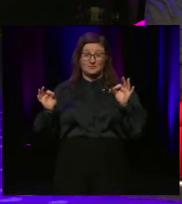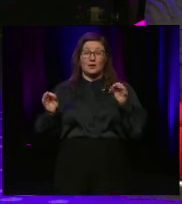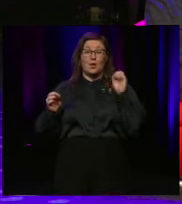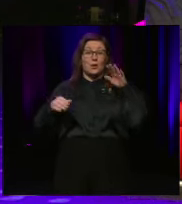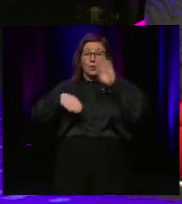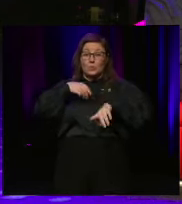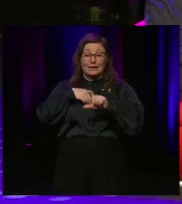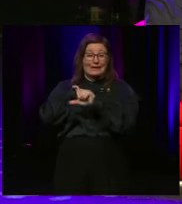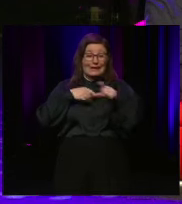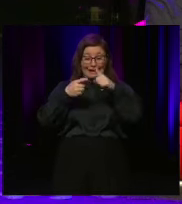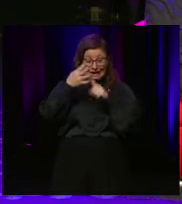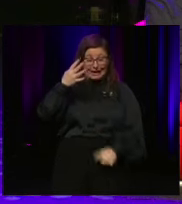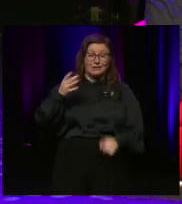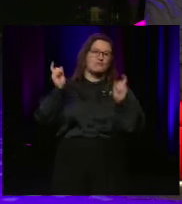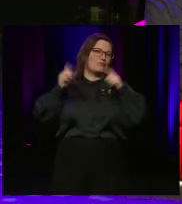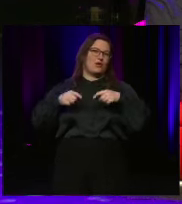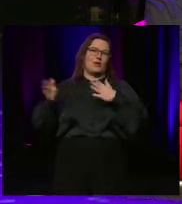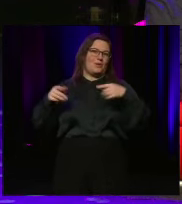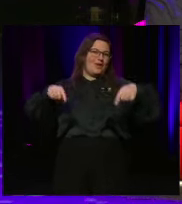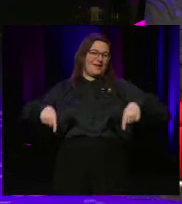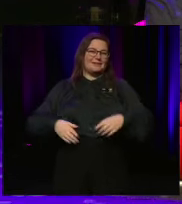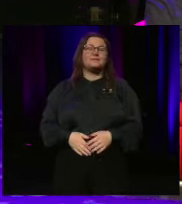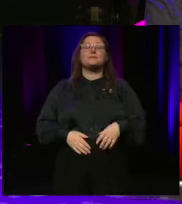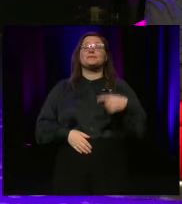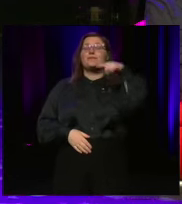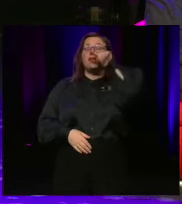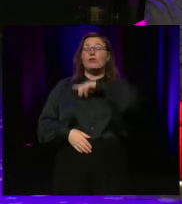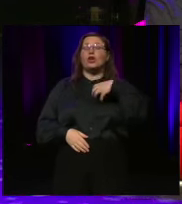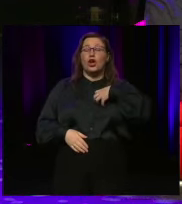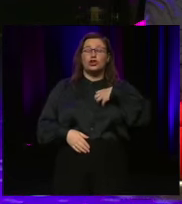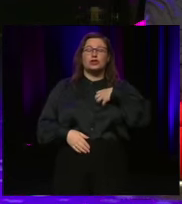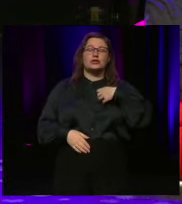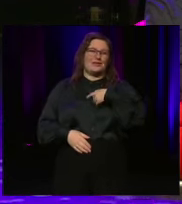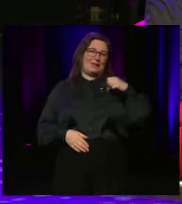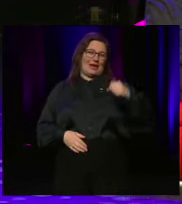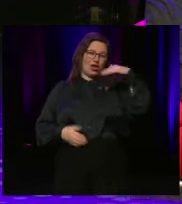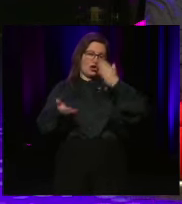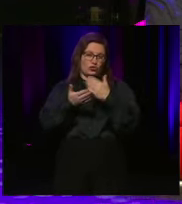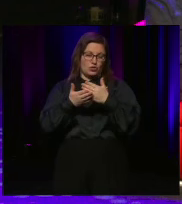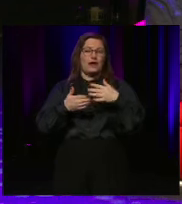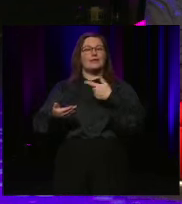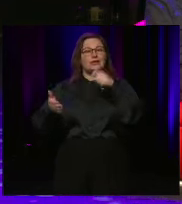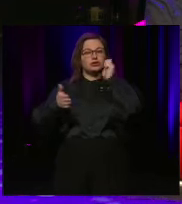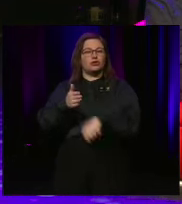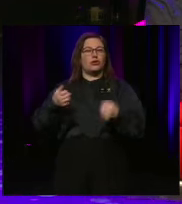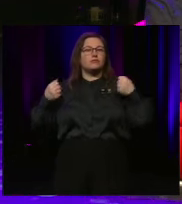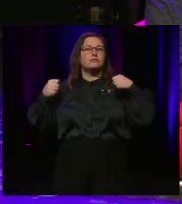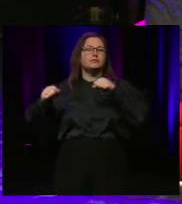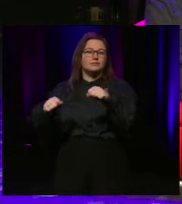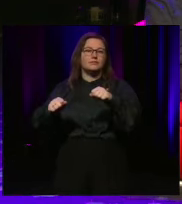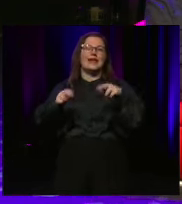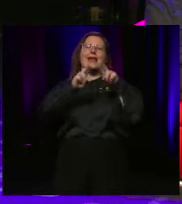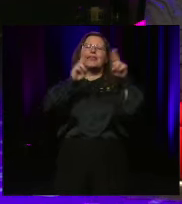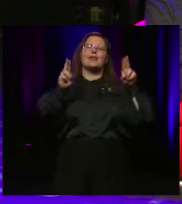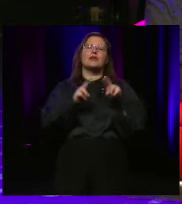could have happened. So last autumn, we at the University College in Stockholm started an